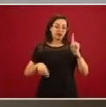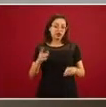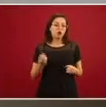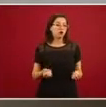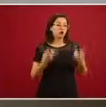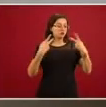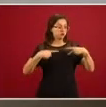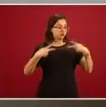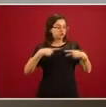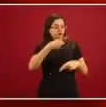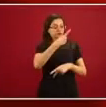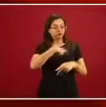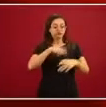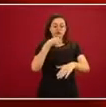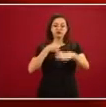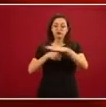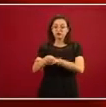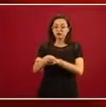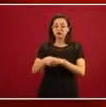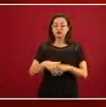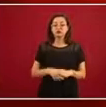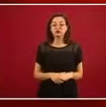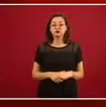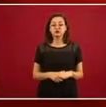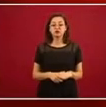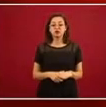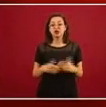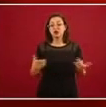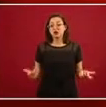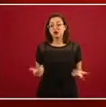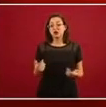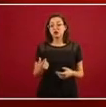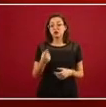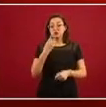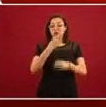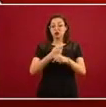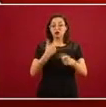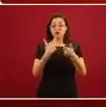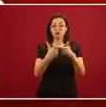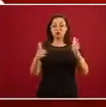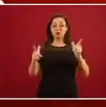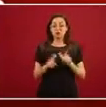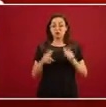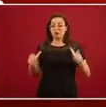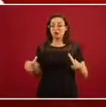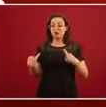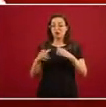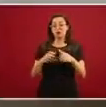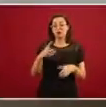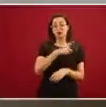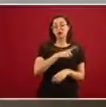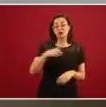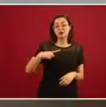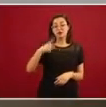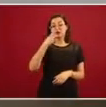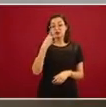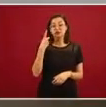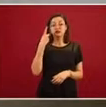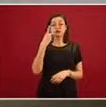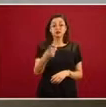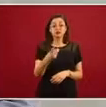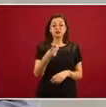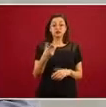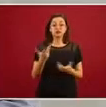arrive, and every day we will have new tests. So far, of the information we have, at least out of this first group, because